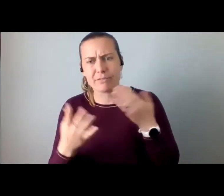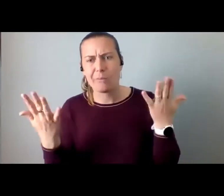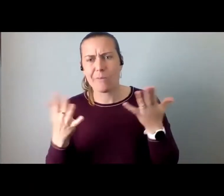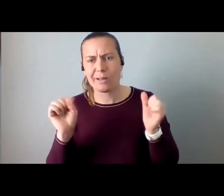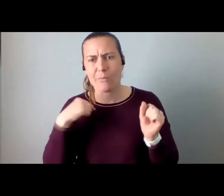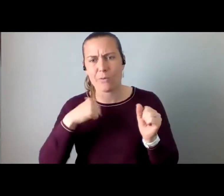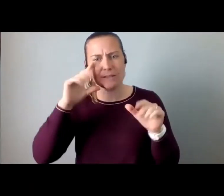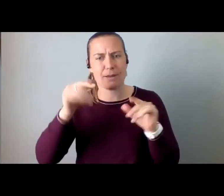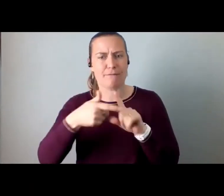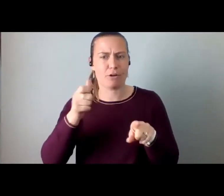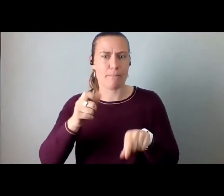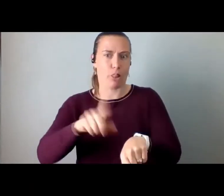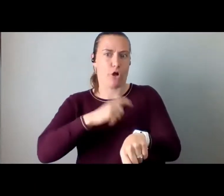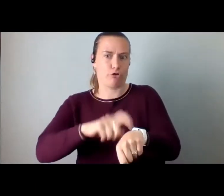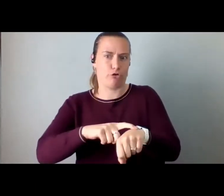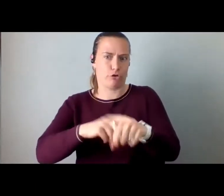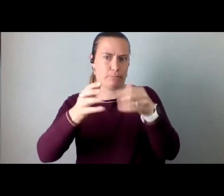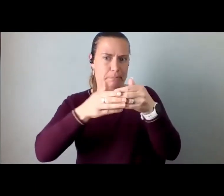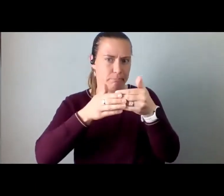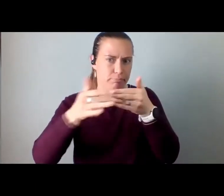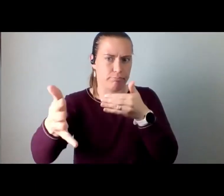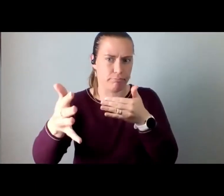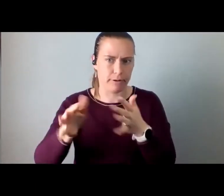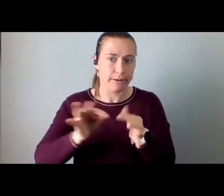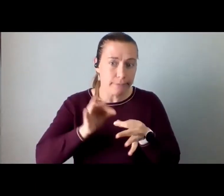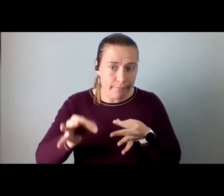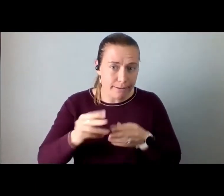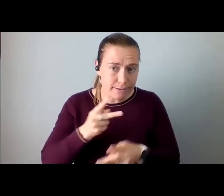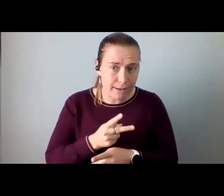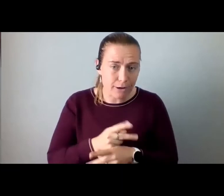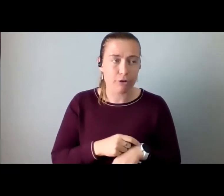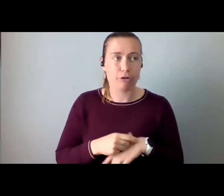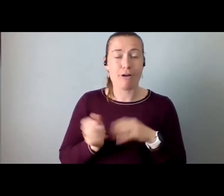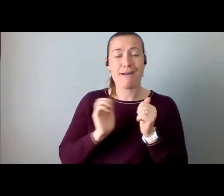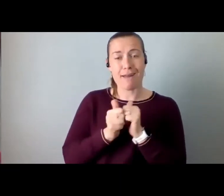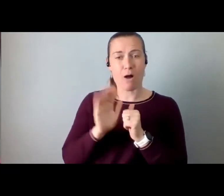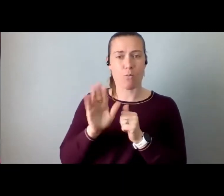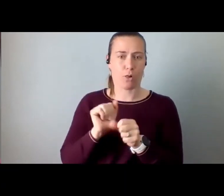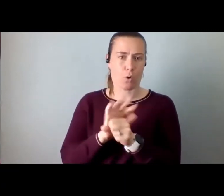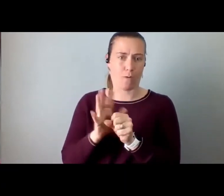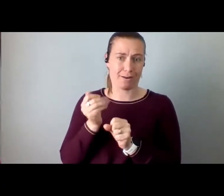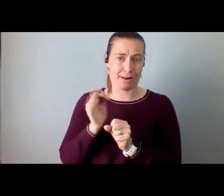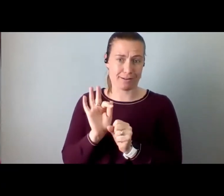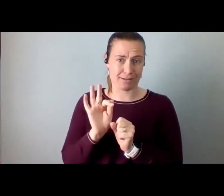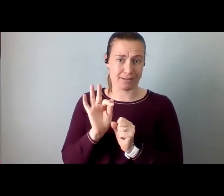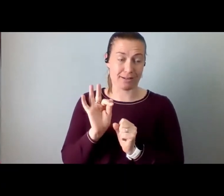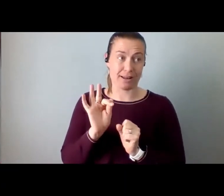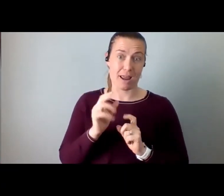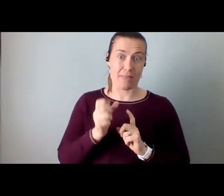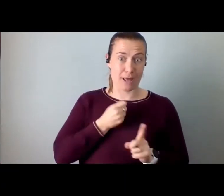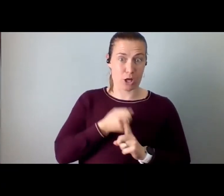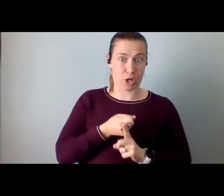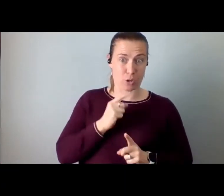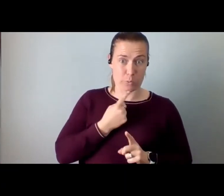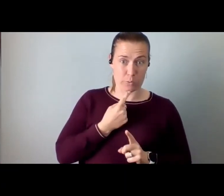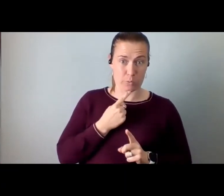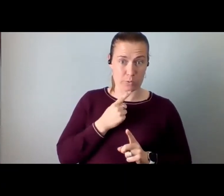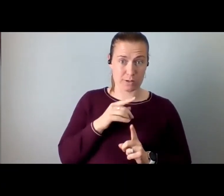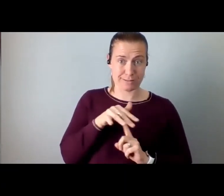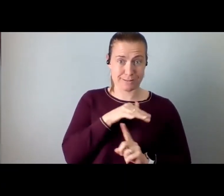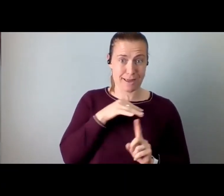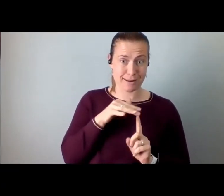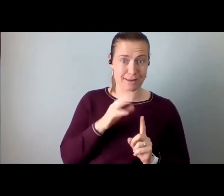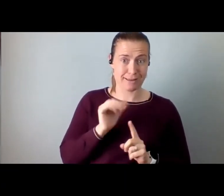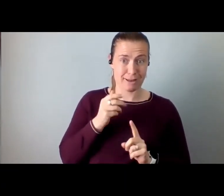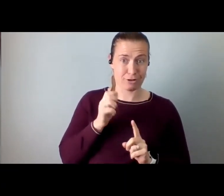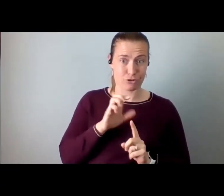care? And how is COVID-19 going to actually impact an acute setting cancer